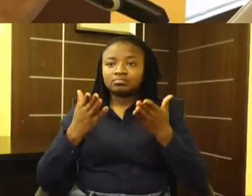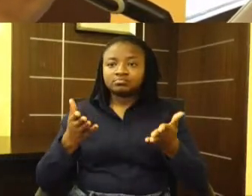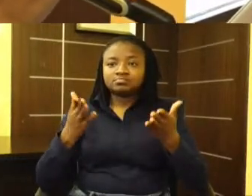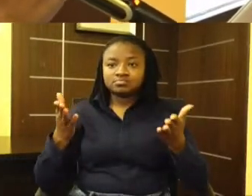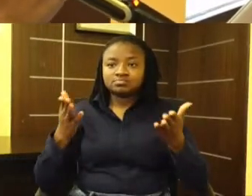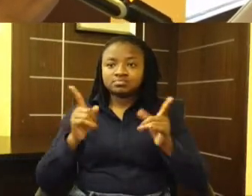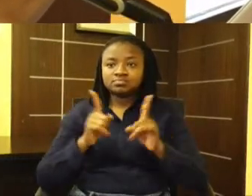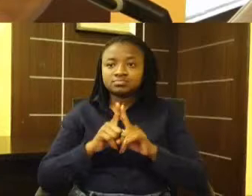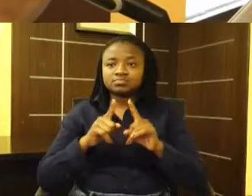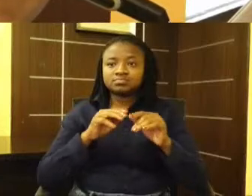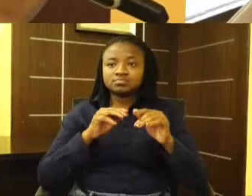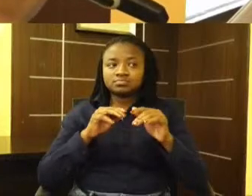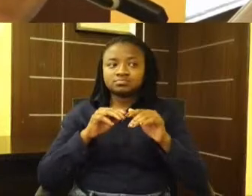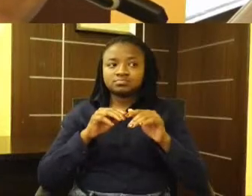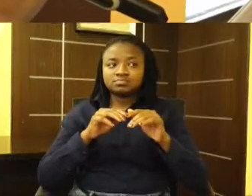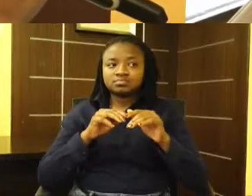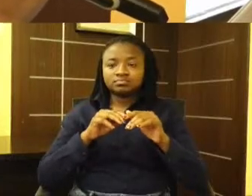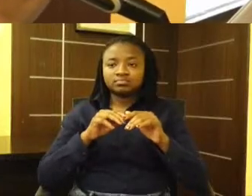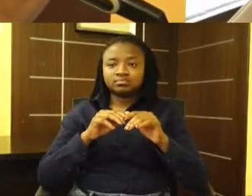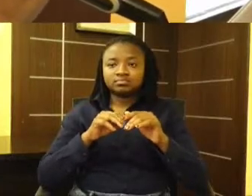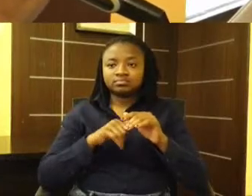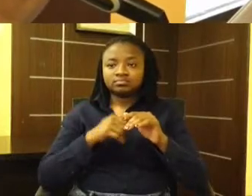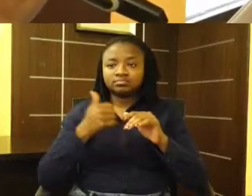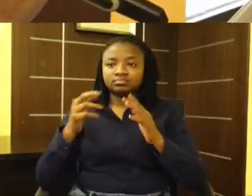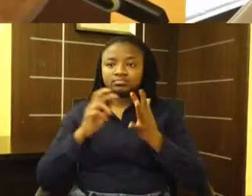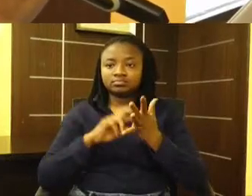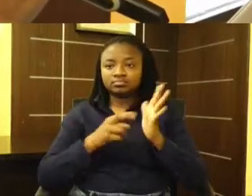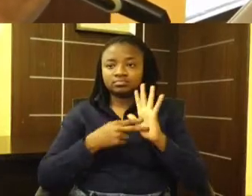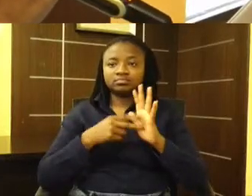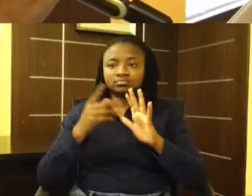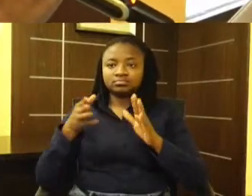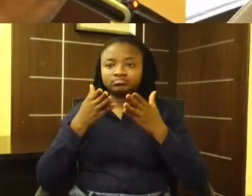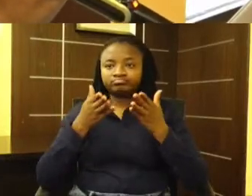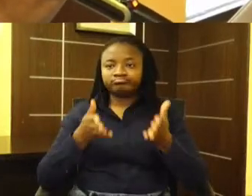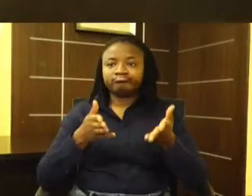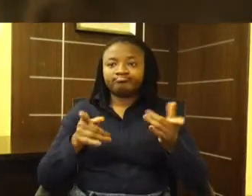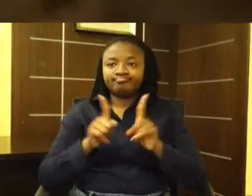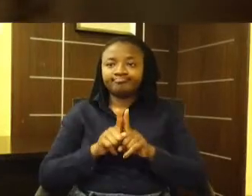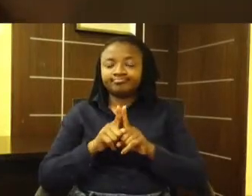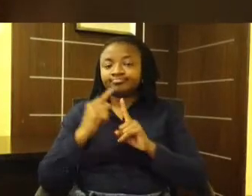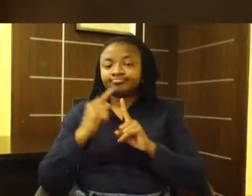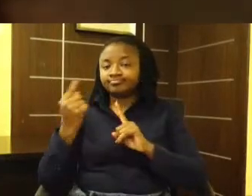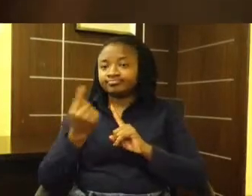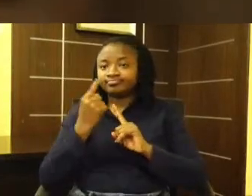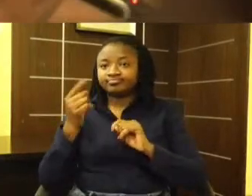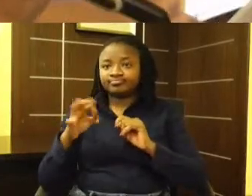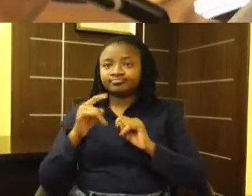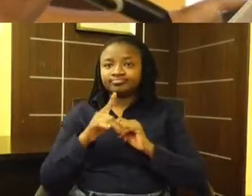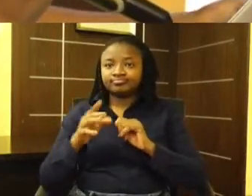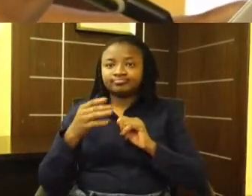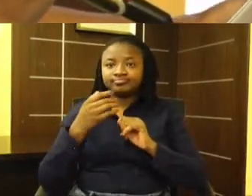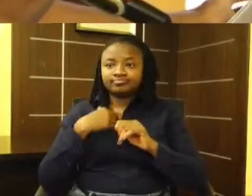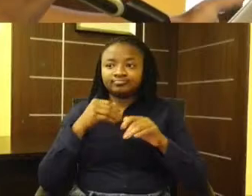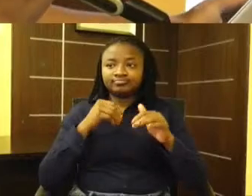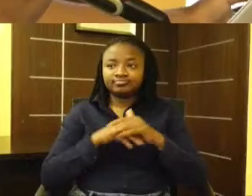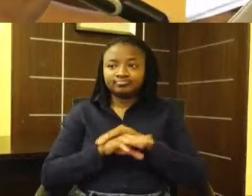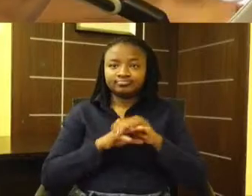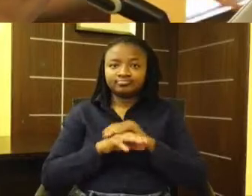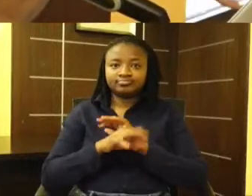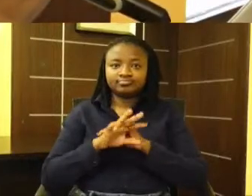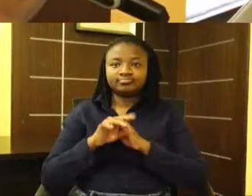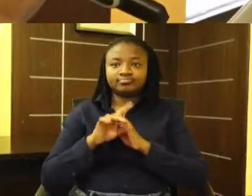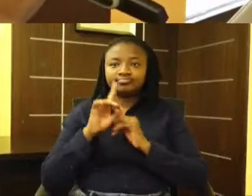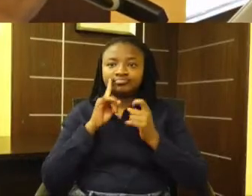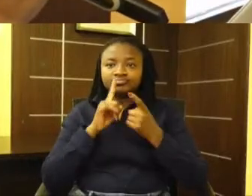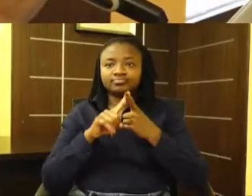outside the PMAC project, it's available, provided you have access to, you've discovered where Nivi is. Like